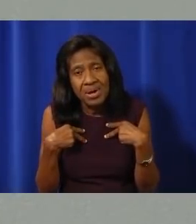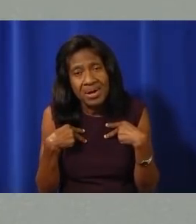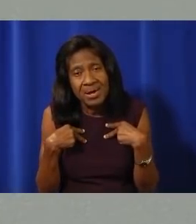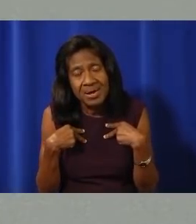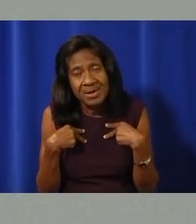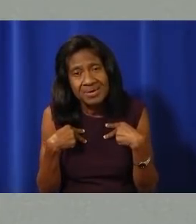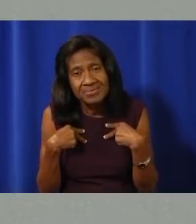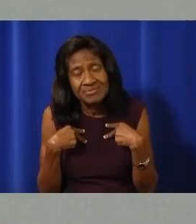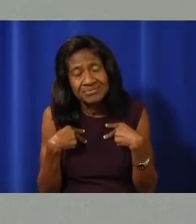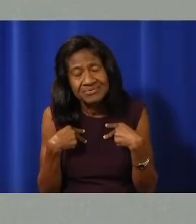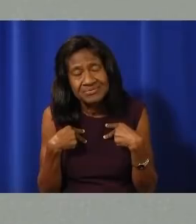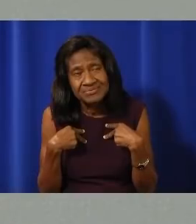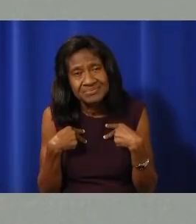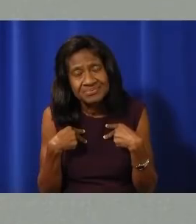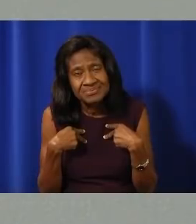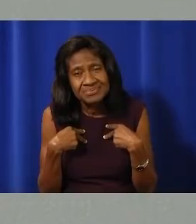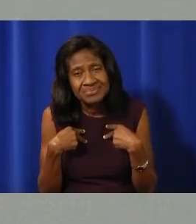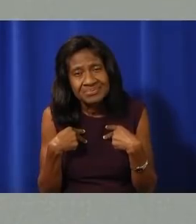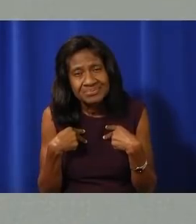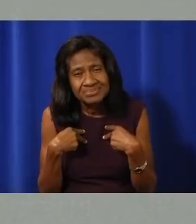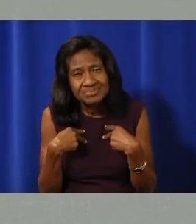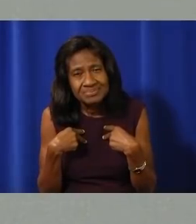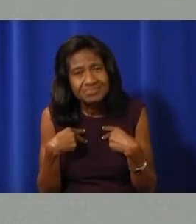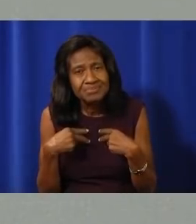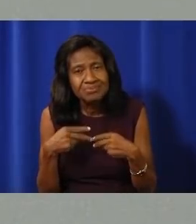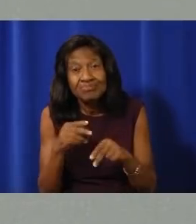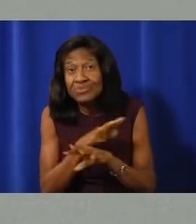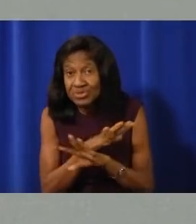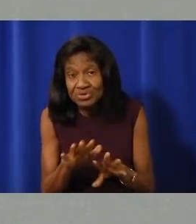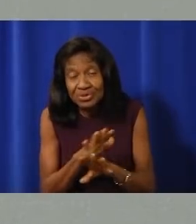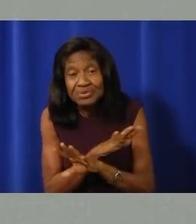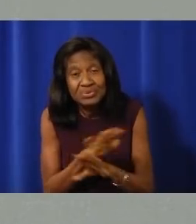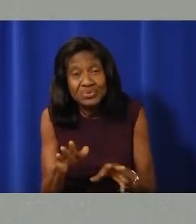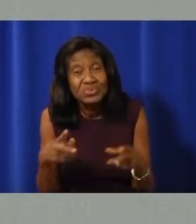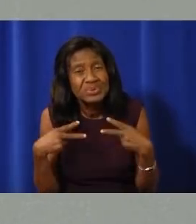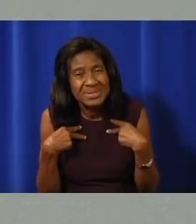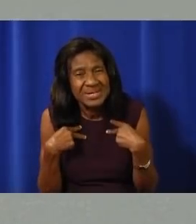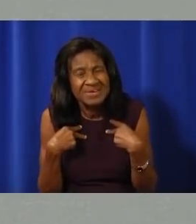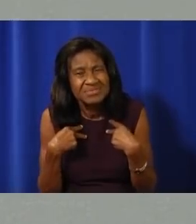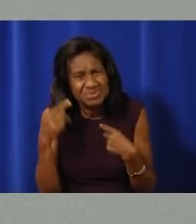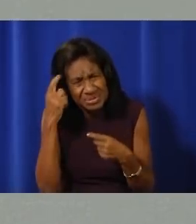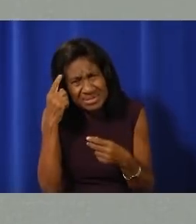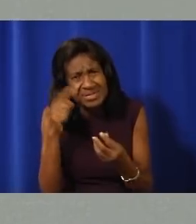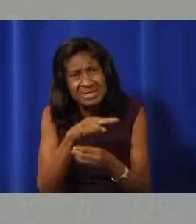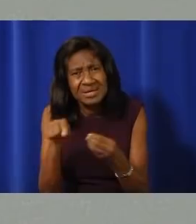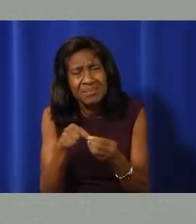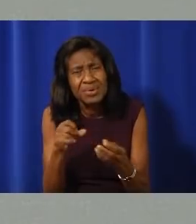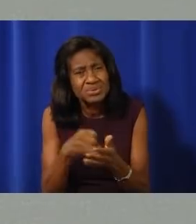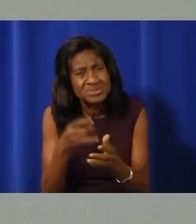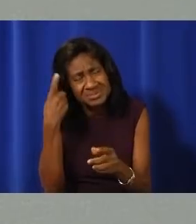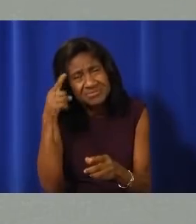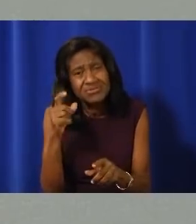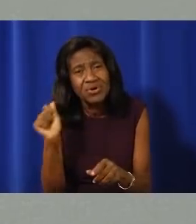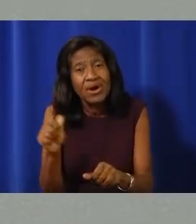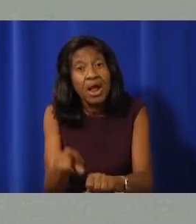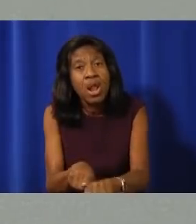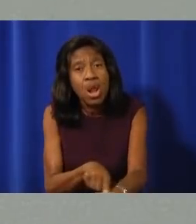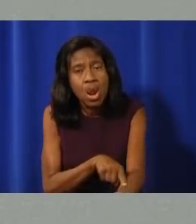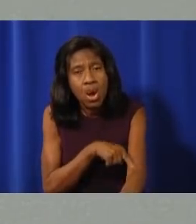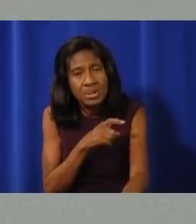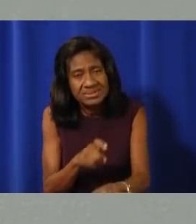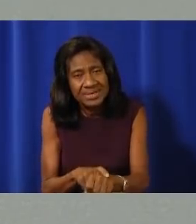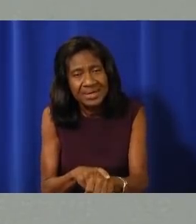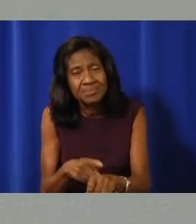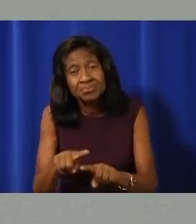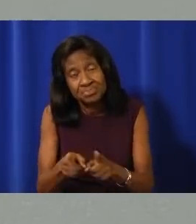have these types of concerns for some time. But we knew that this day was